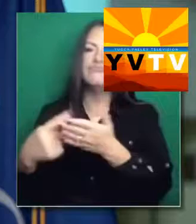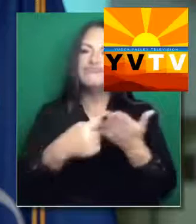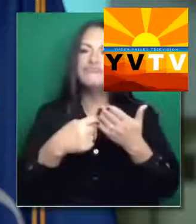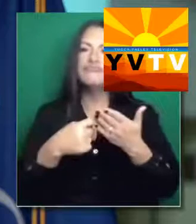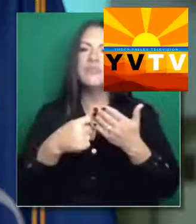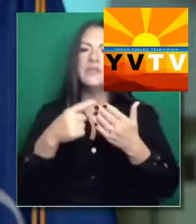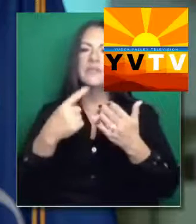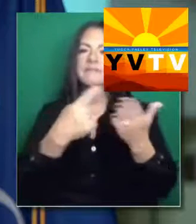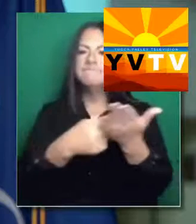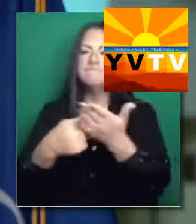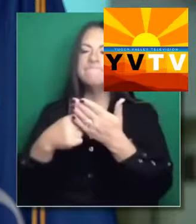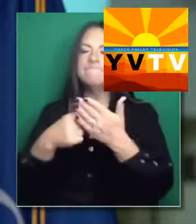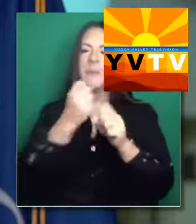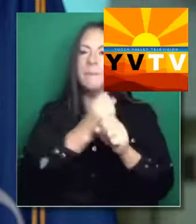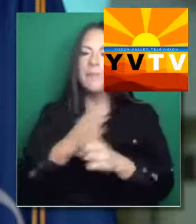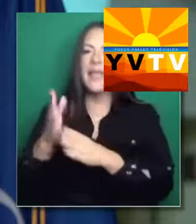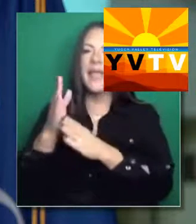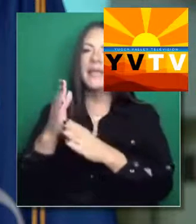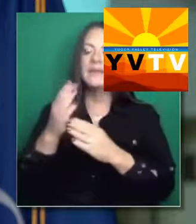and advance.